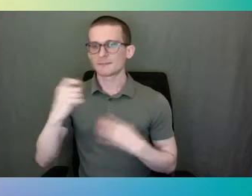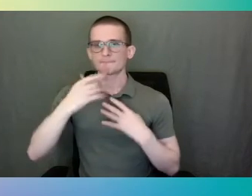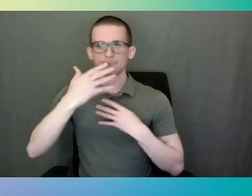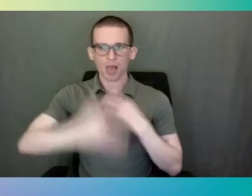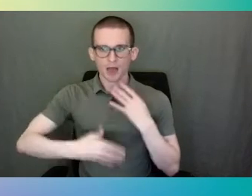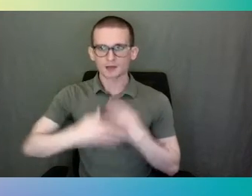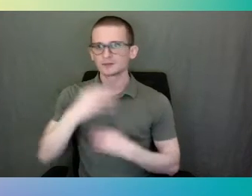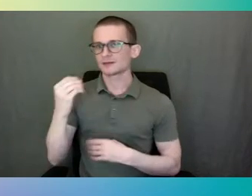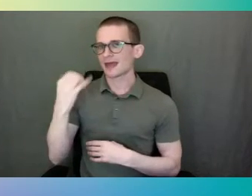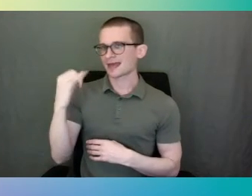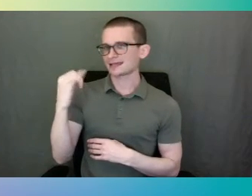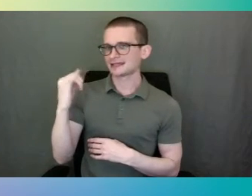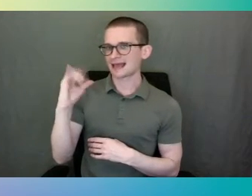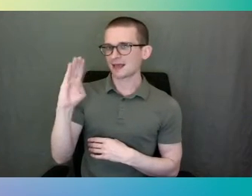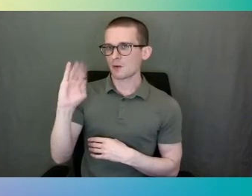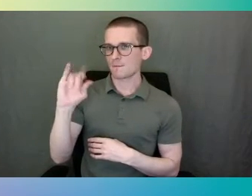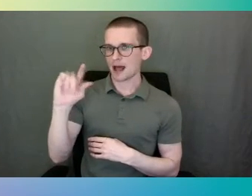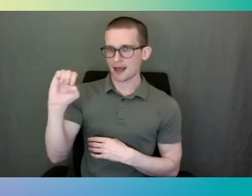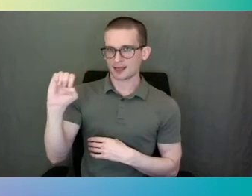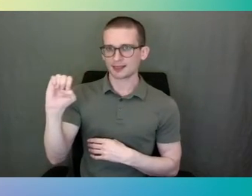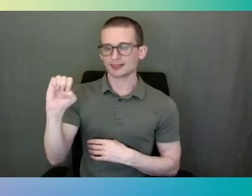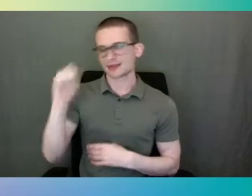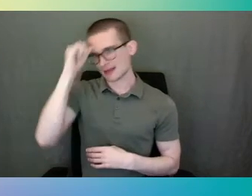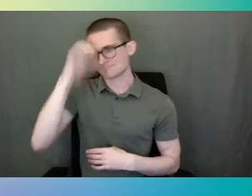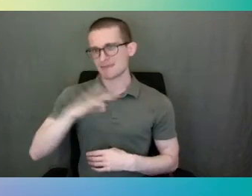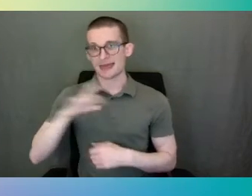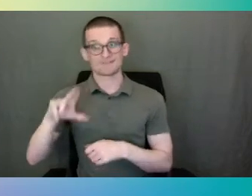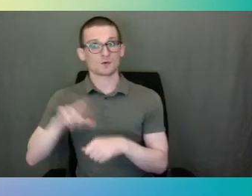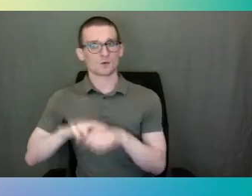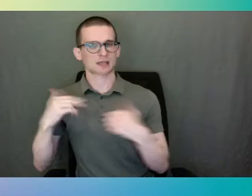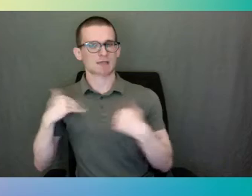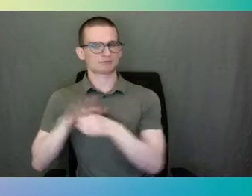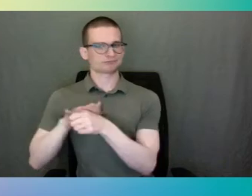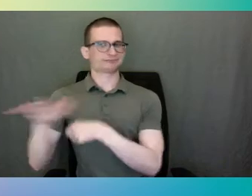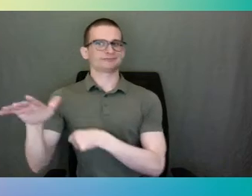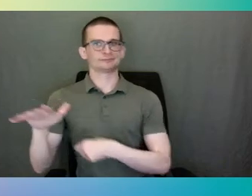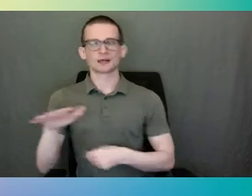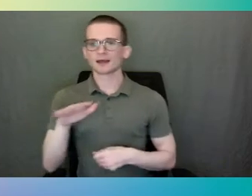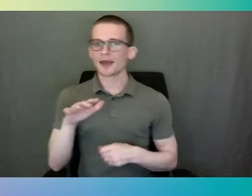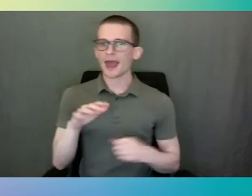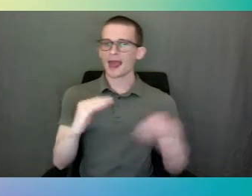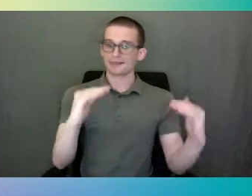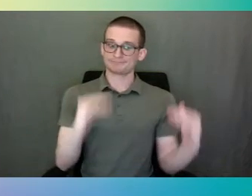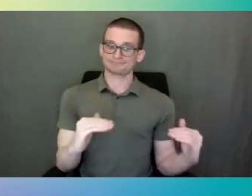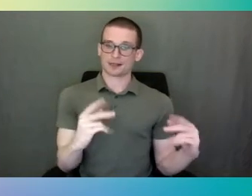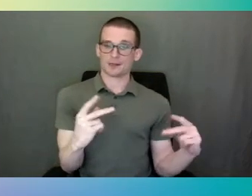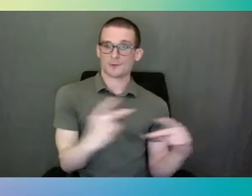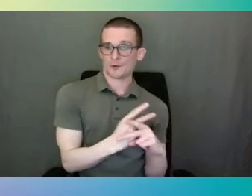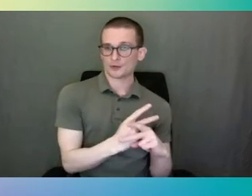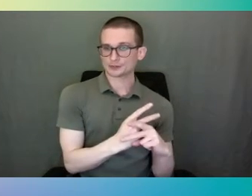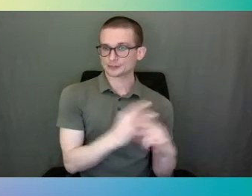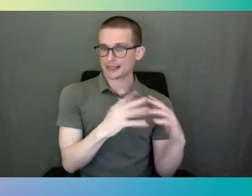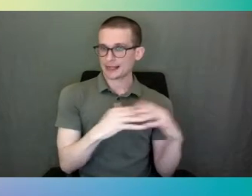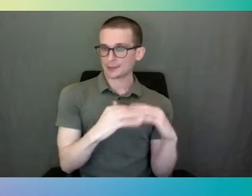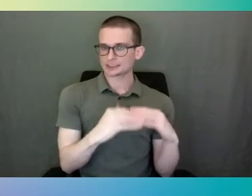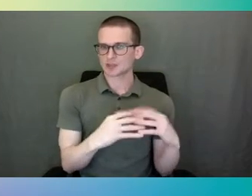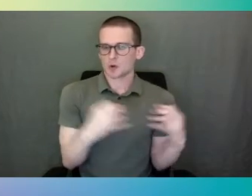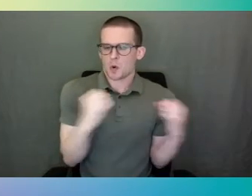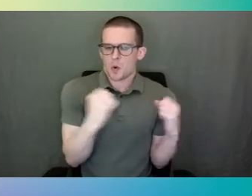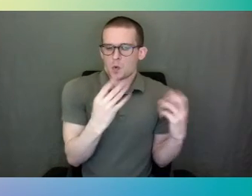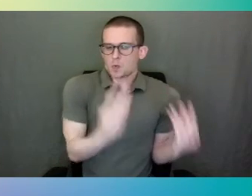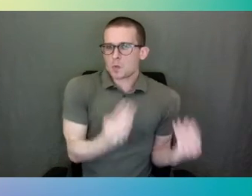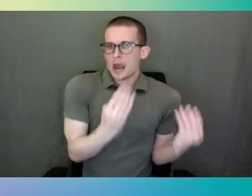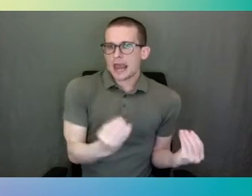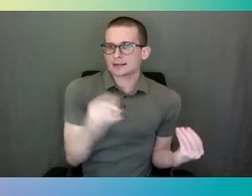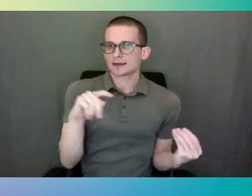bile. And the men had those, of course. And the inferior liquids were cold and wet, and that was phlegm